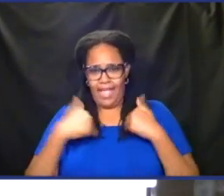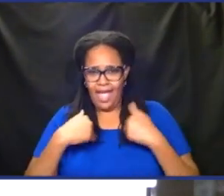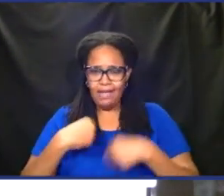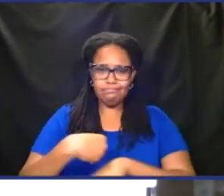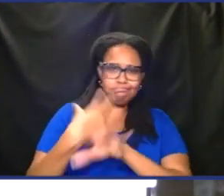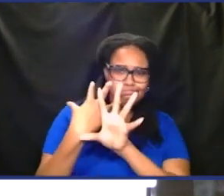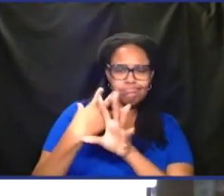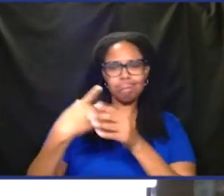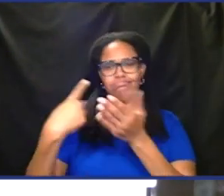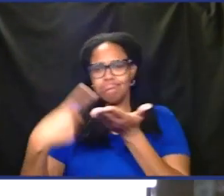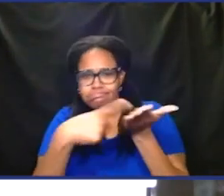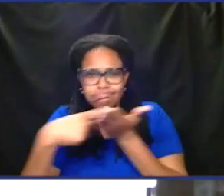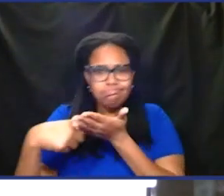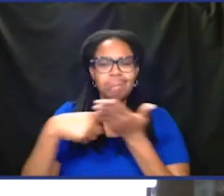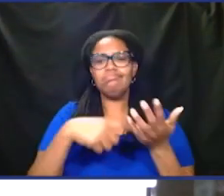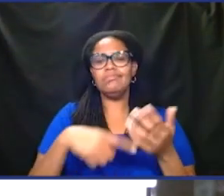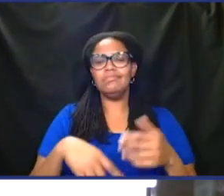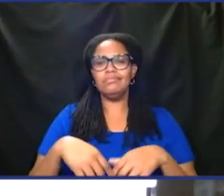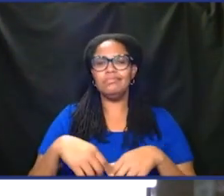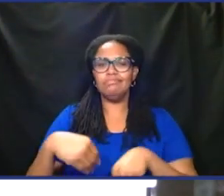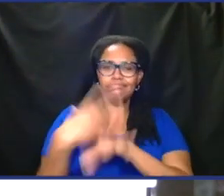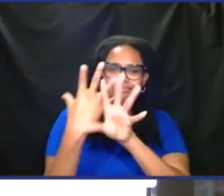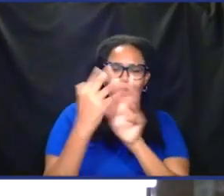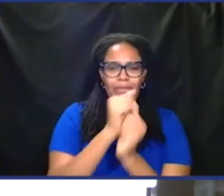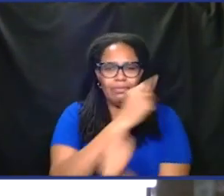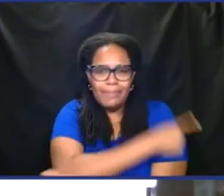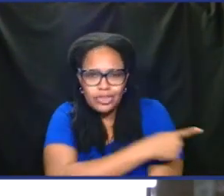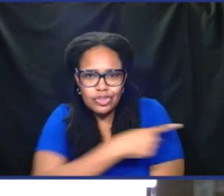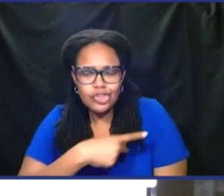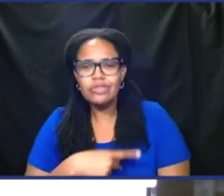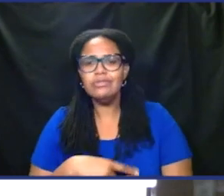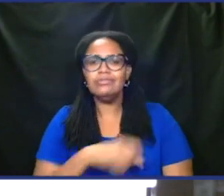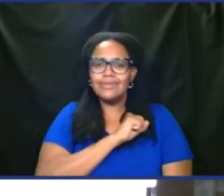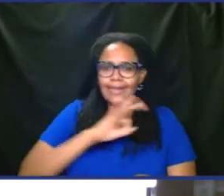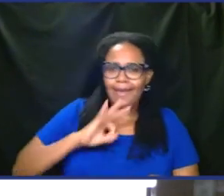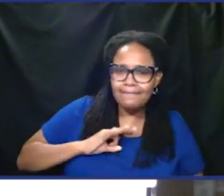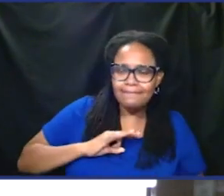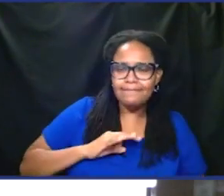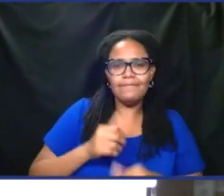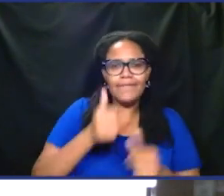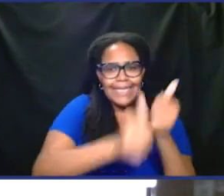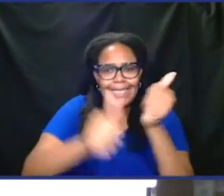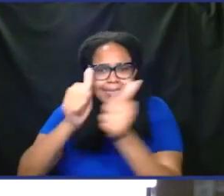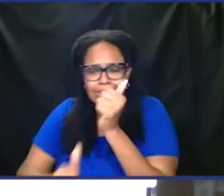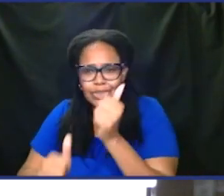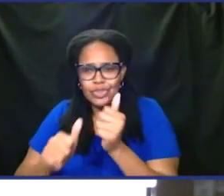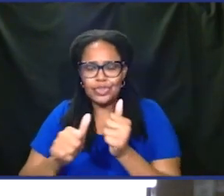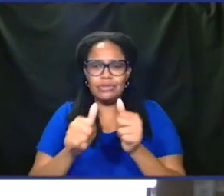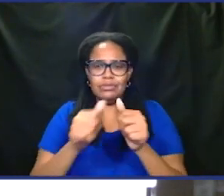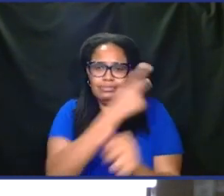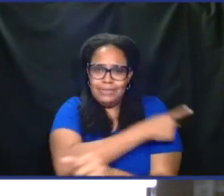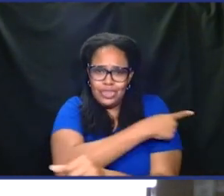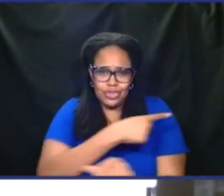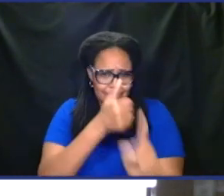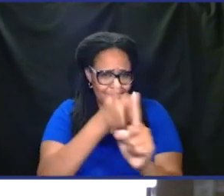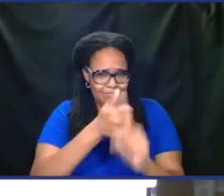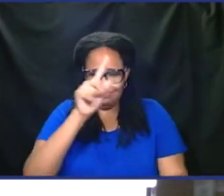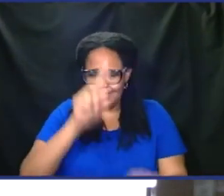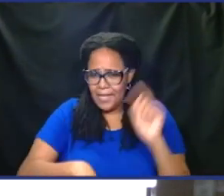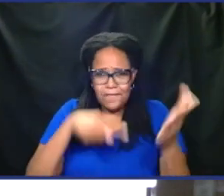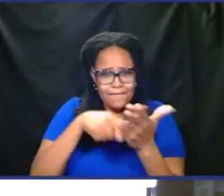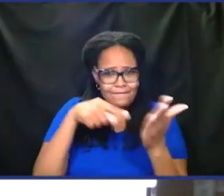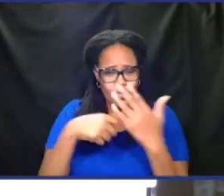30,000 patient consultations by telephone, each call a lifeline for patients who couldn't afford healthcare.